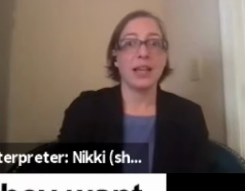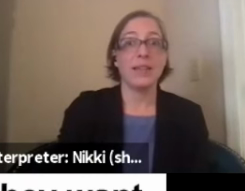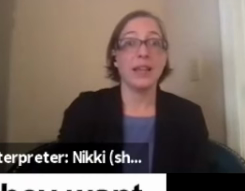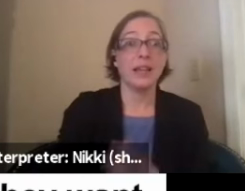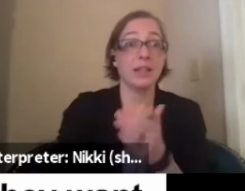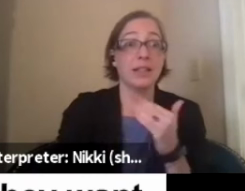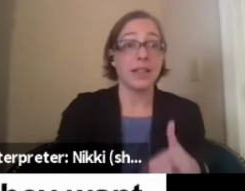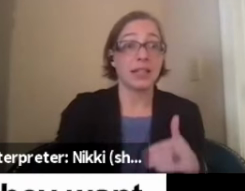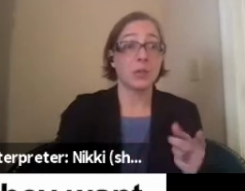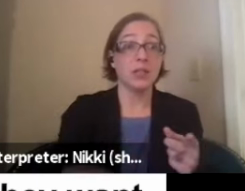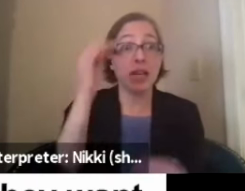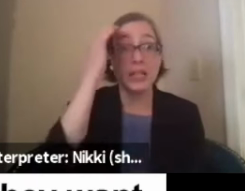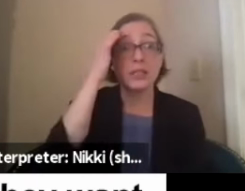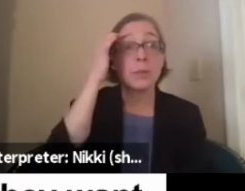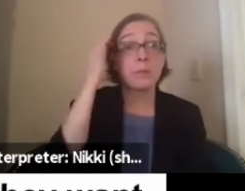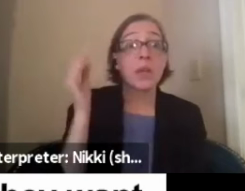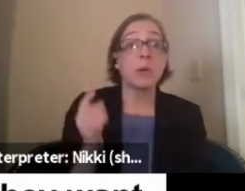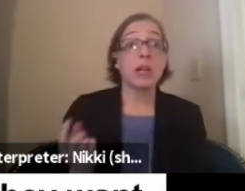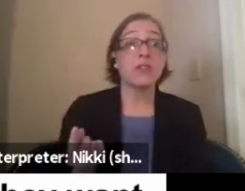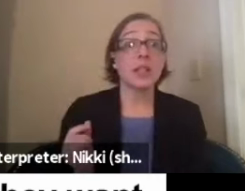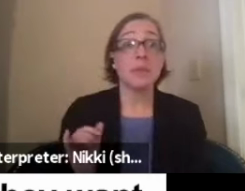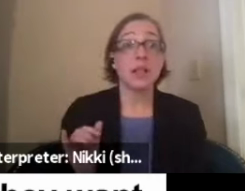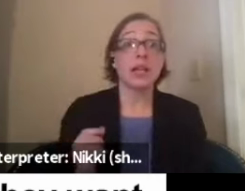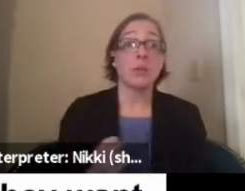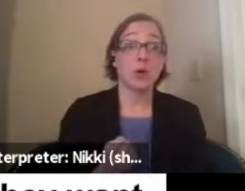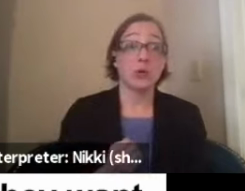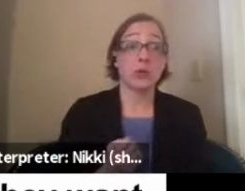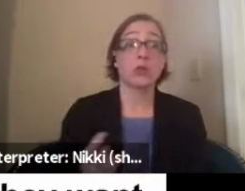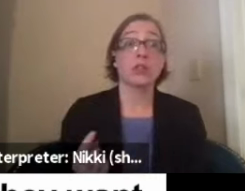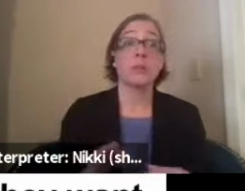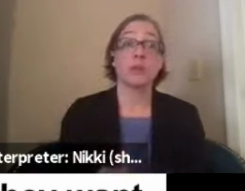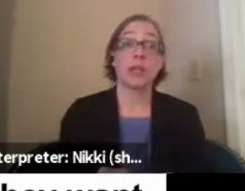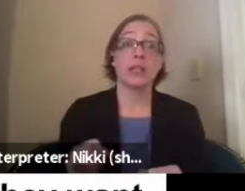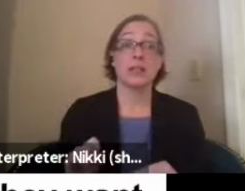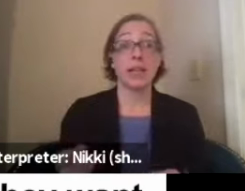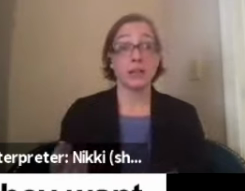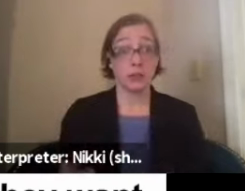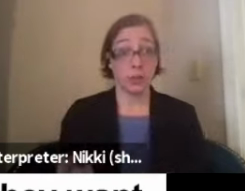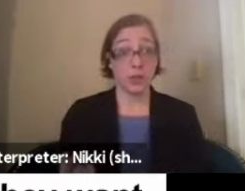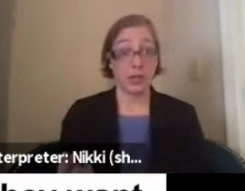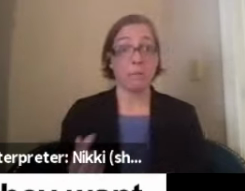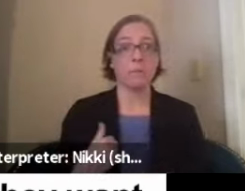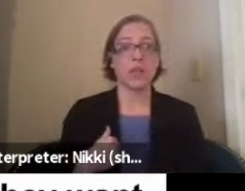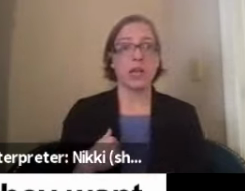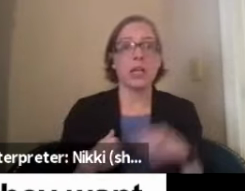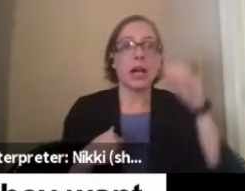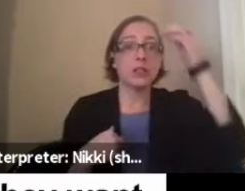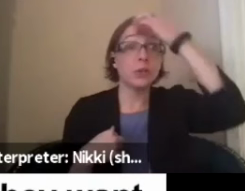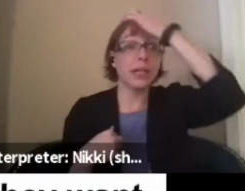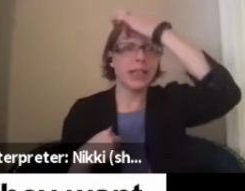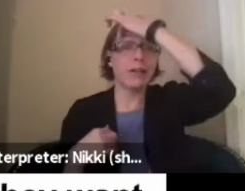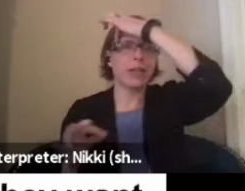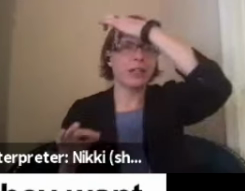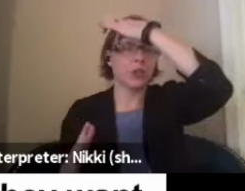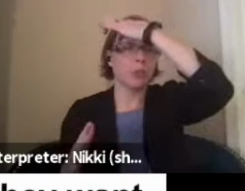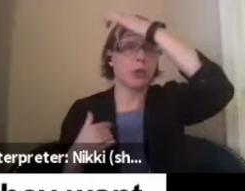Okay, and then this next one says, but if it's something like emotional or something related to sex or something, then I do